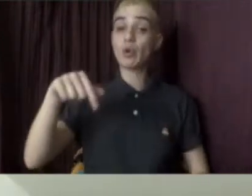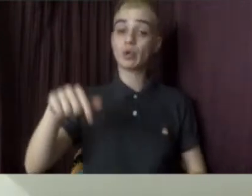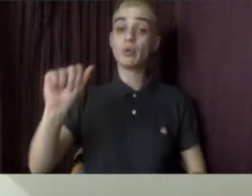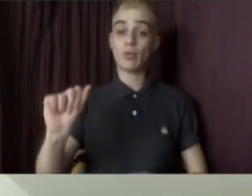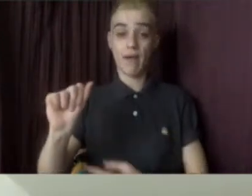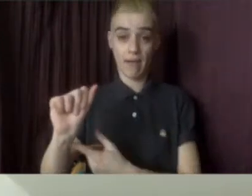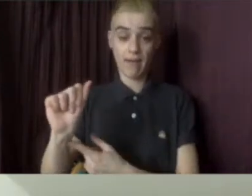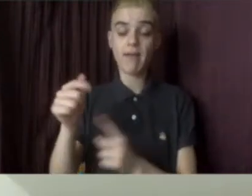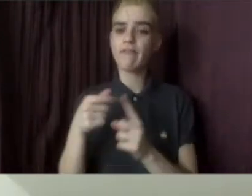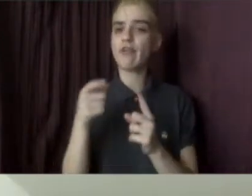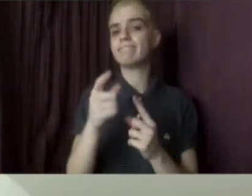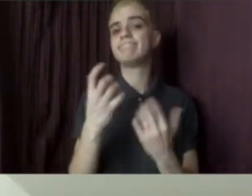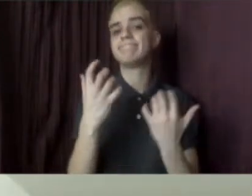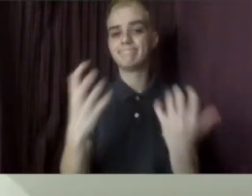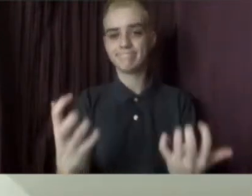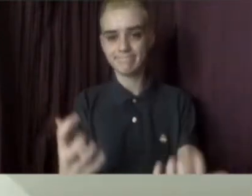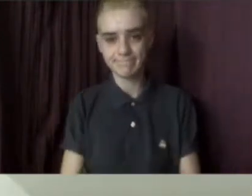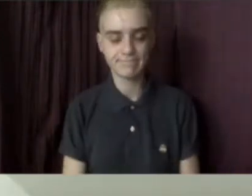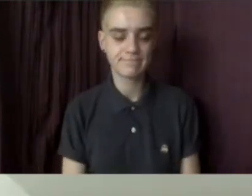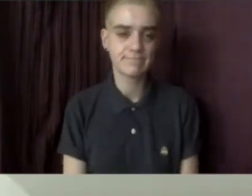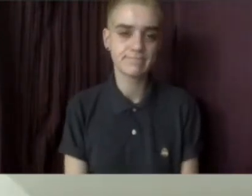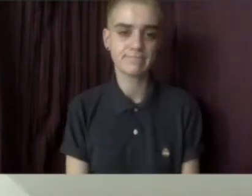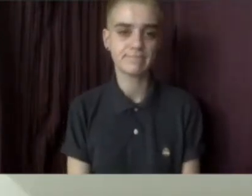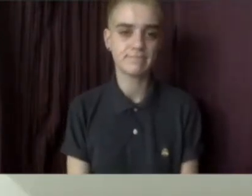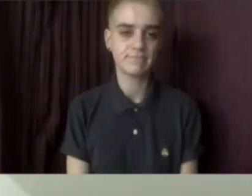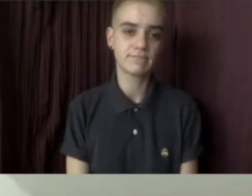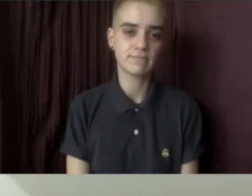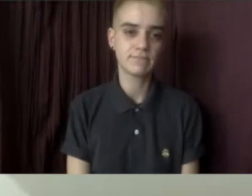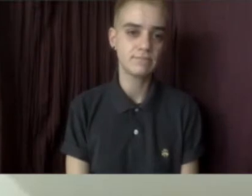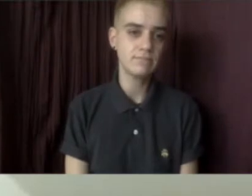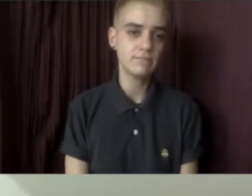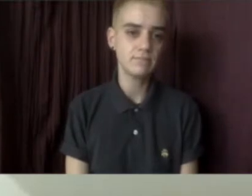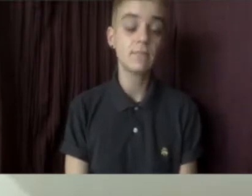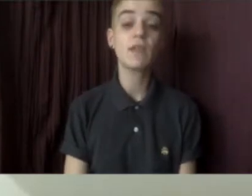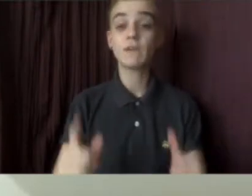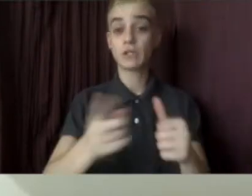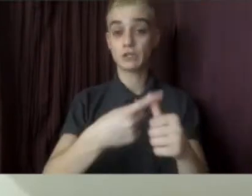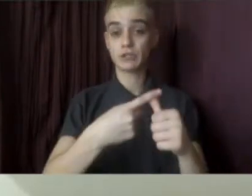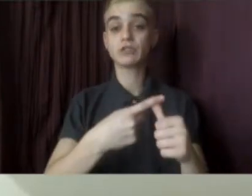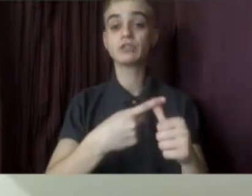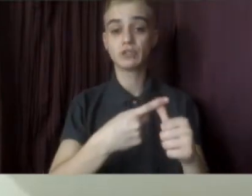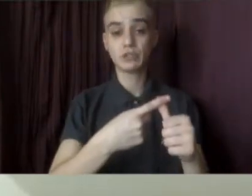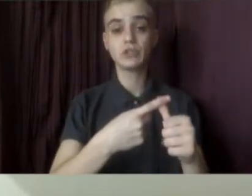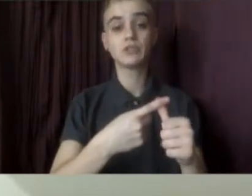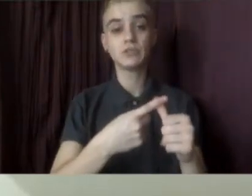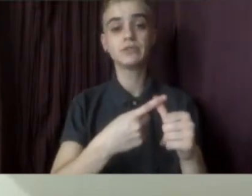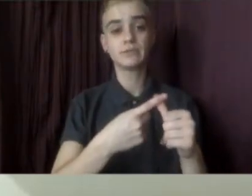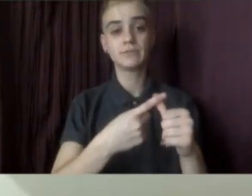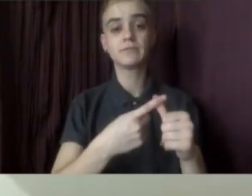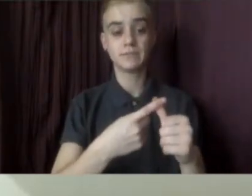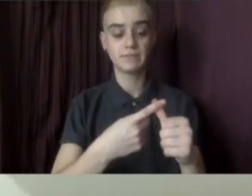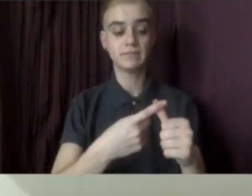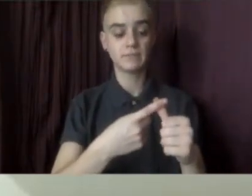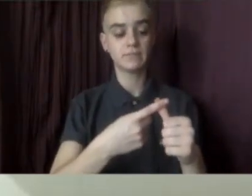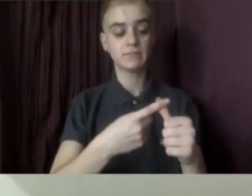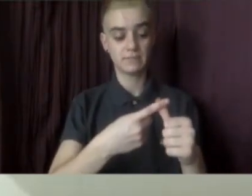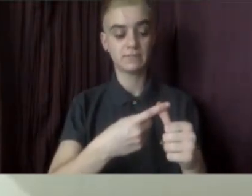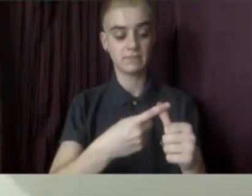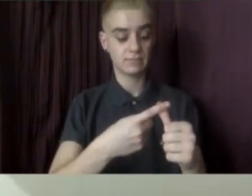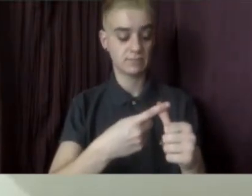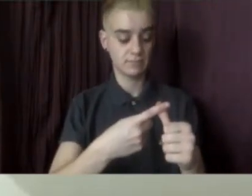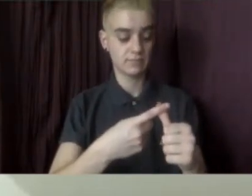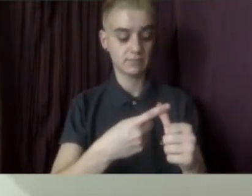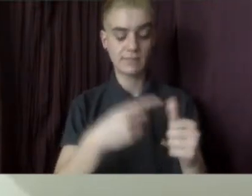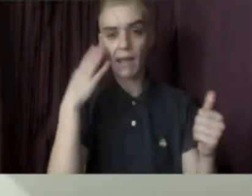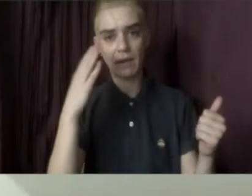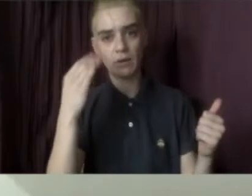opinion on whether or not making Election Day a federal holiday would increase voter turnout. Is that something positive to look forward to or advocate for?